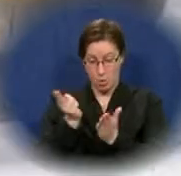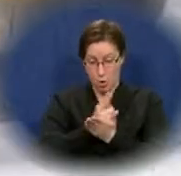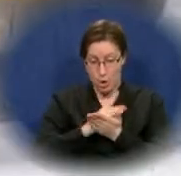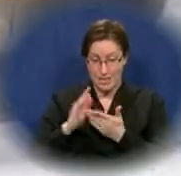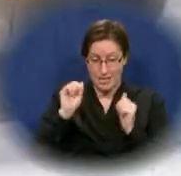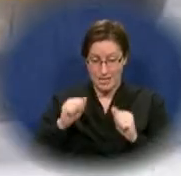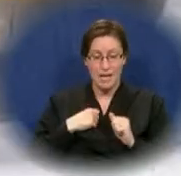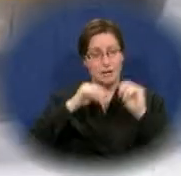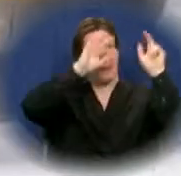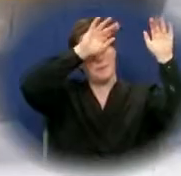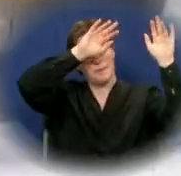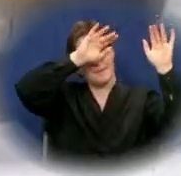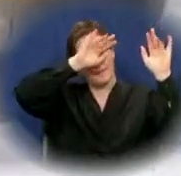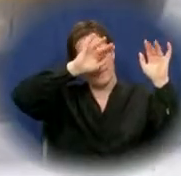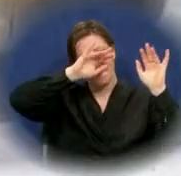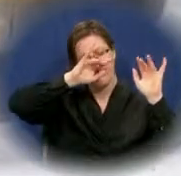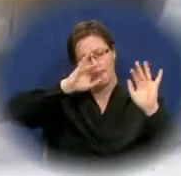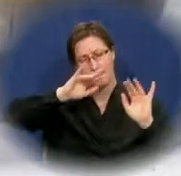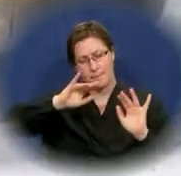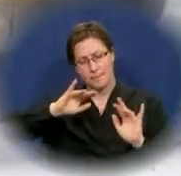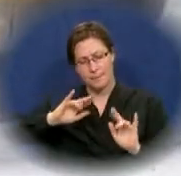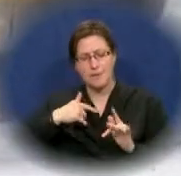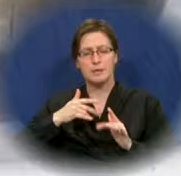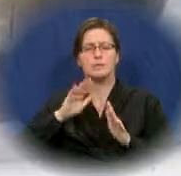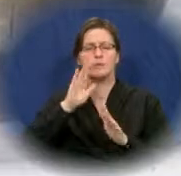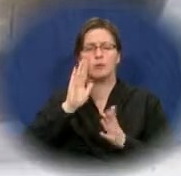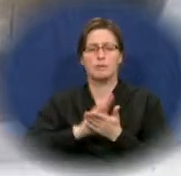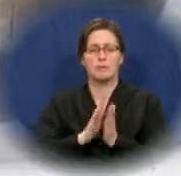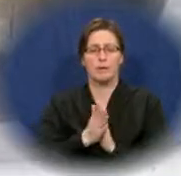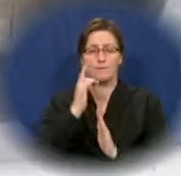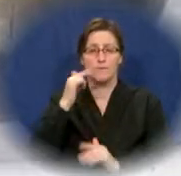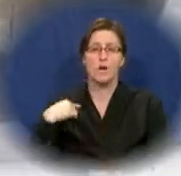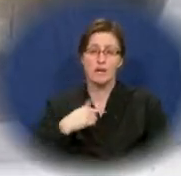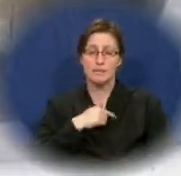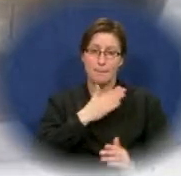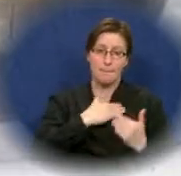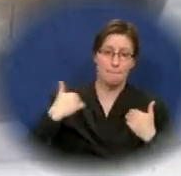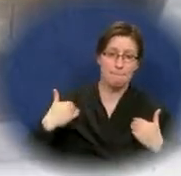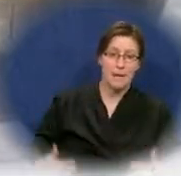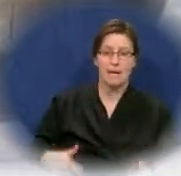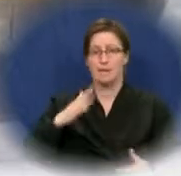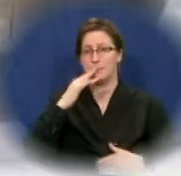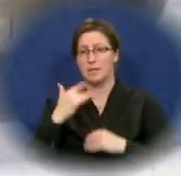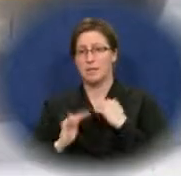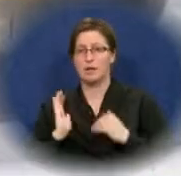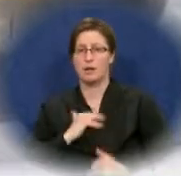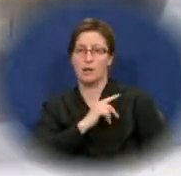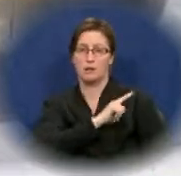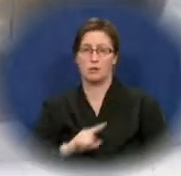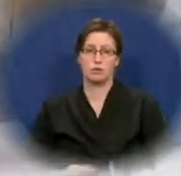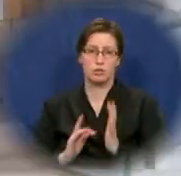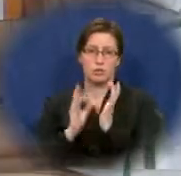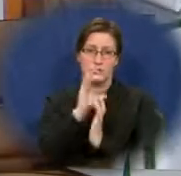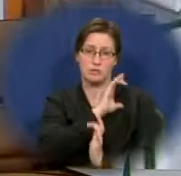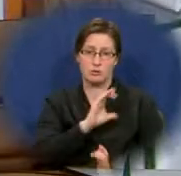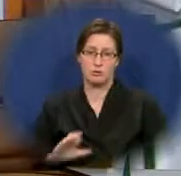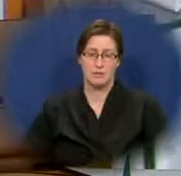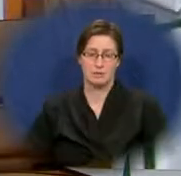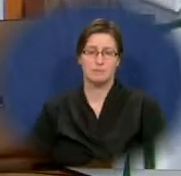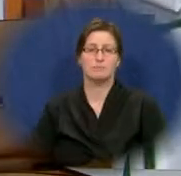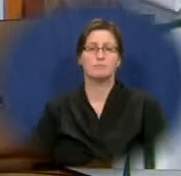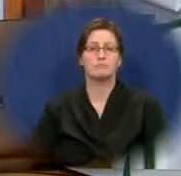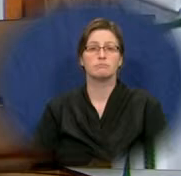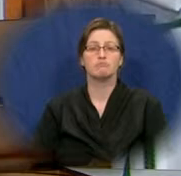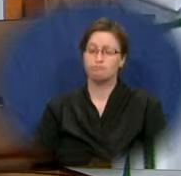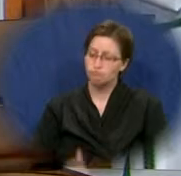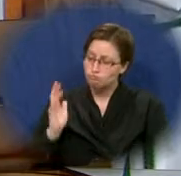down your spirits upon them like the dewfall, so that they may become for us the body and blood of our Lord Jesus Christ.